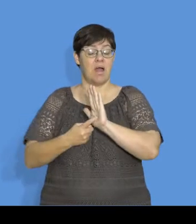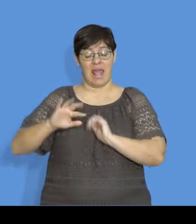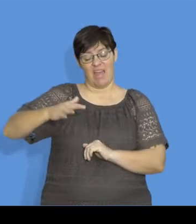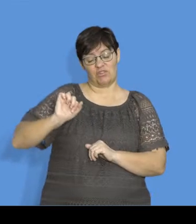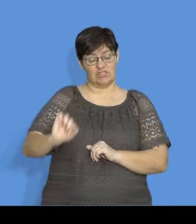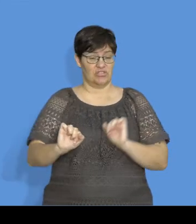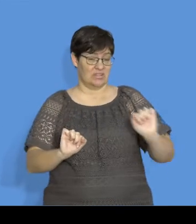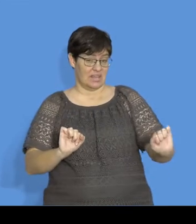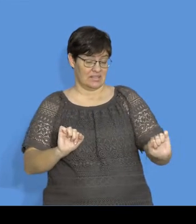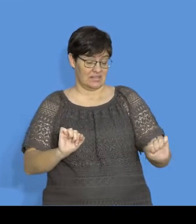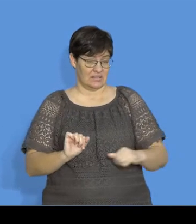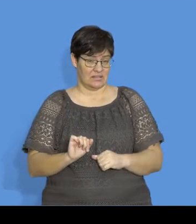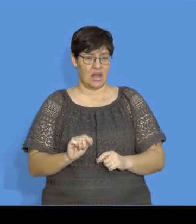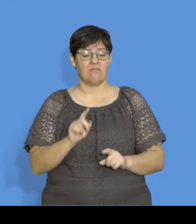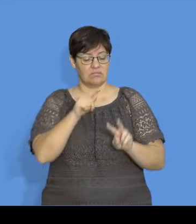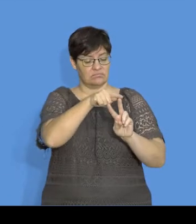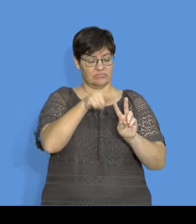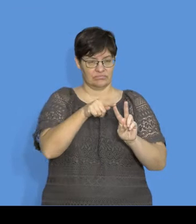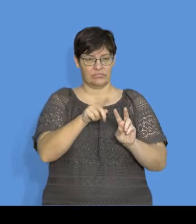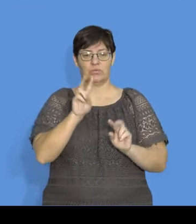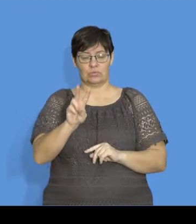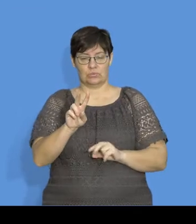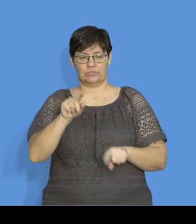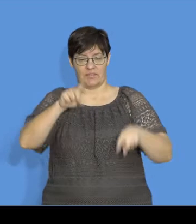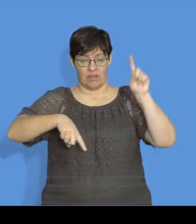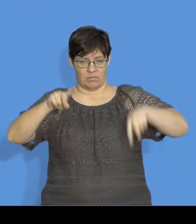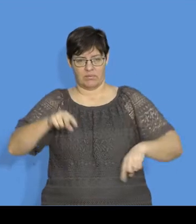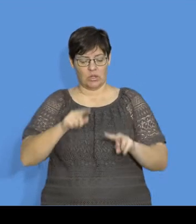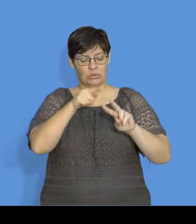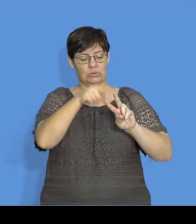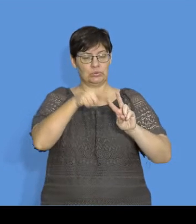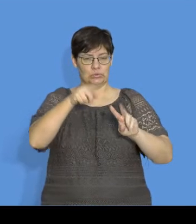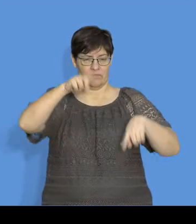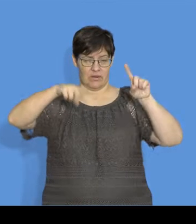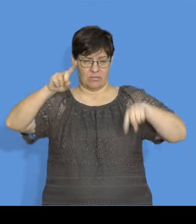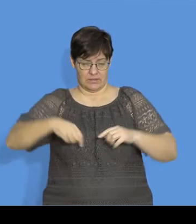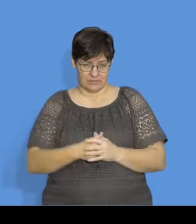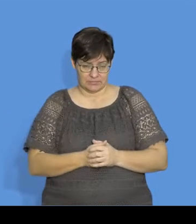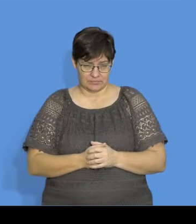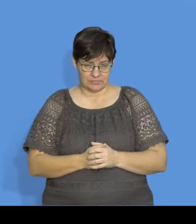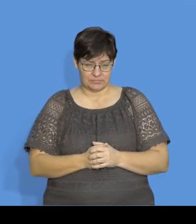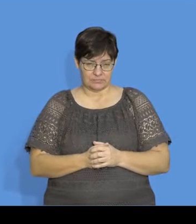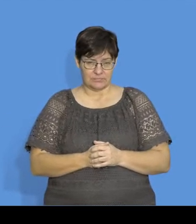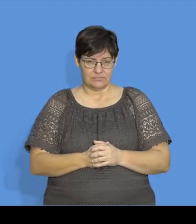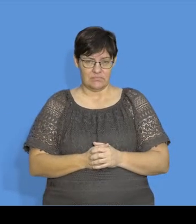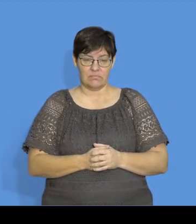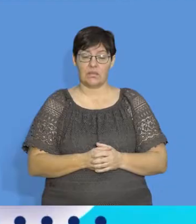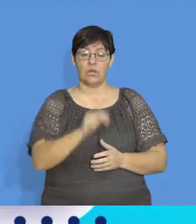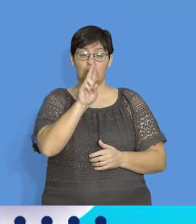science marks. You have two variables. So it's by. By, we're talking about